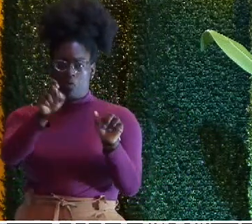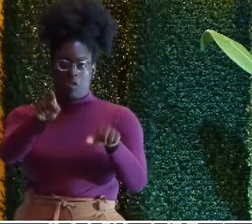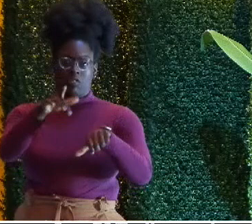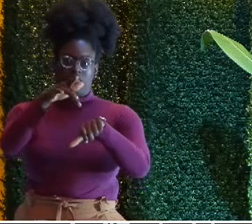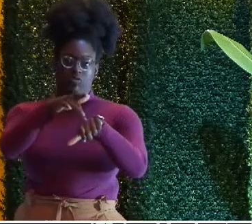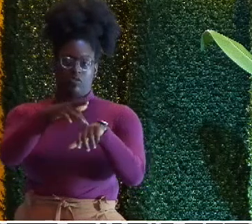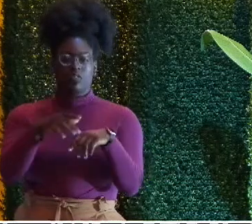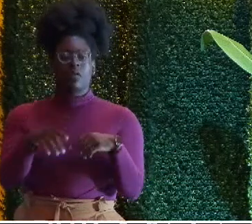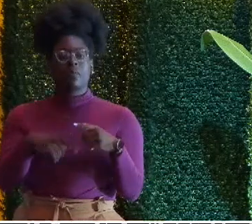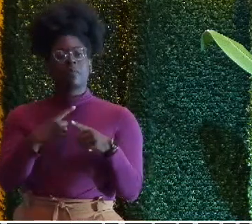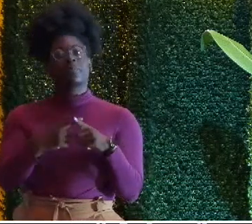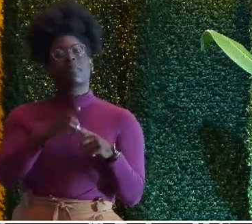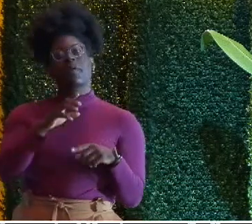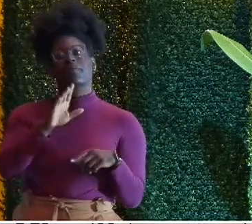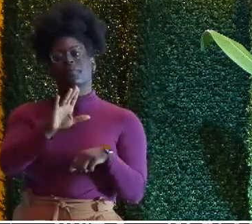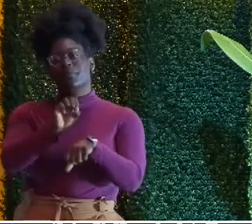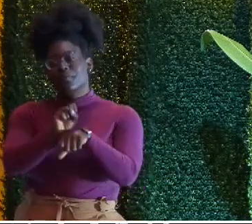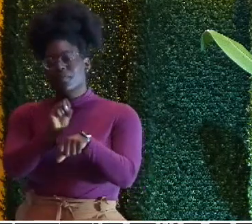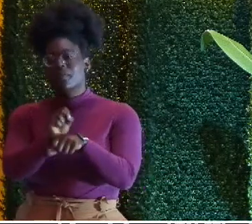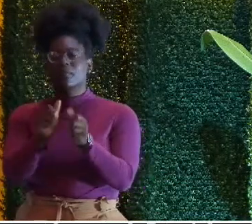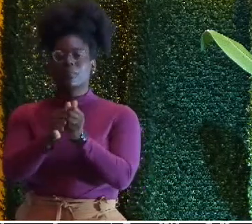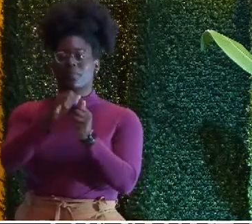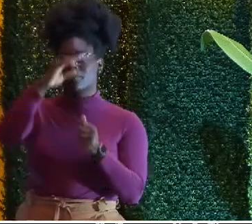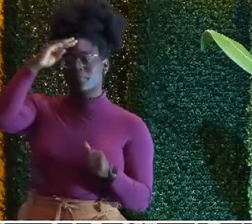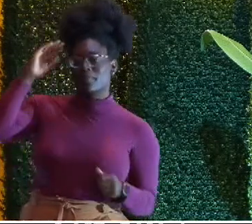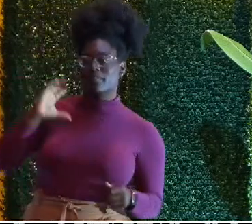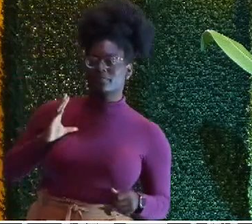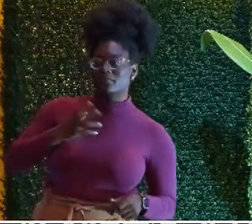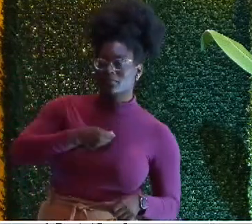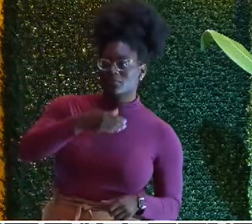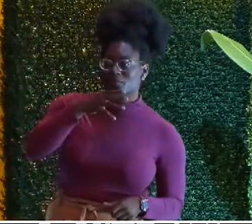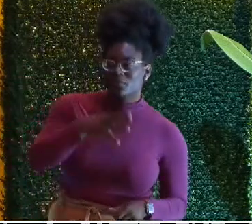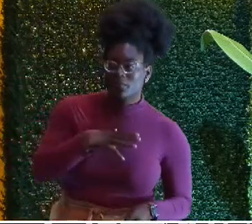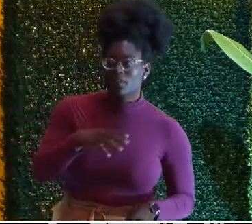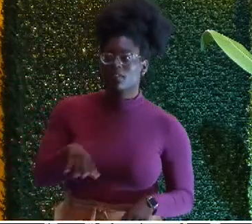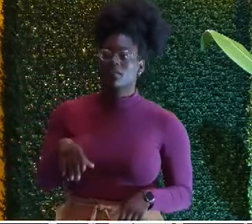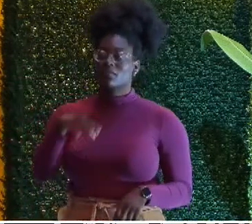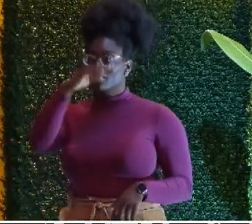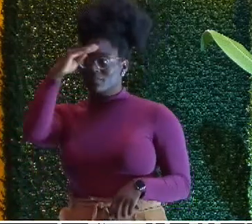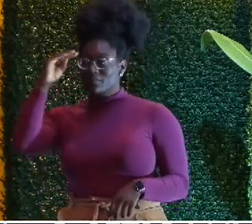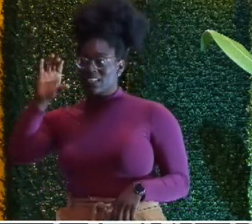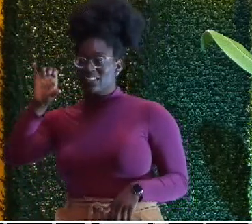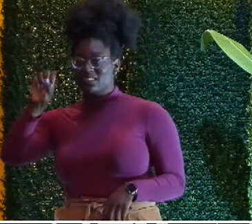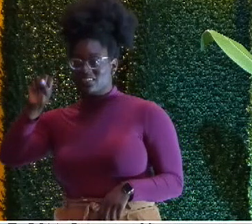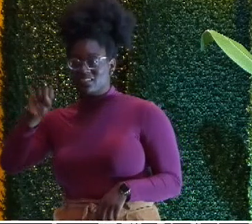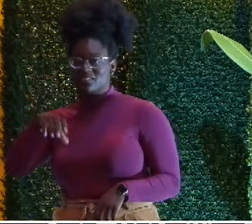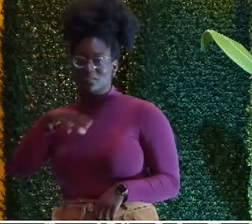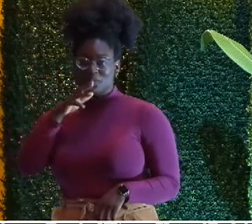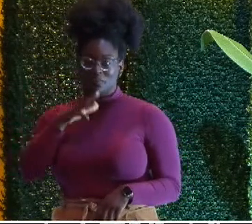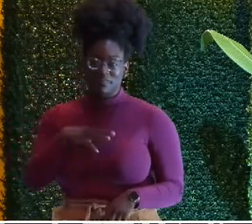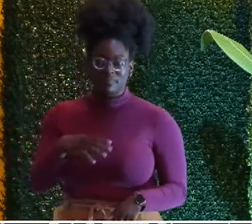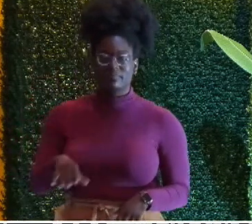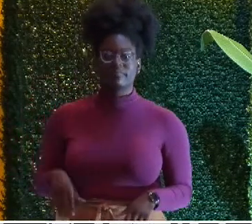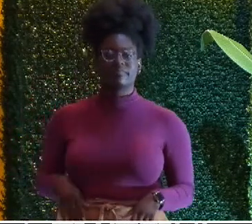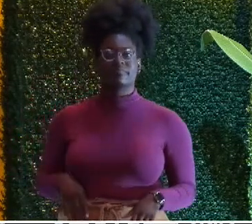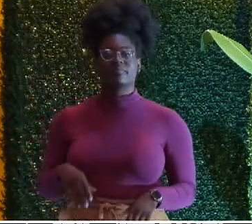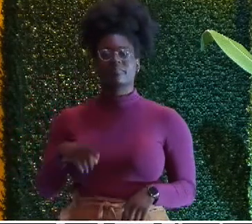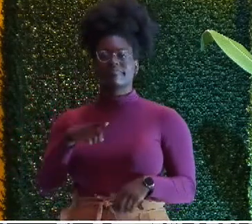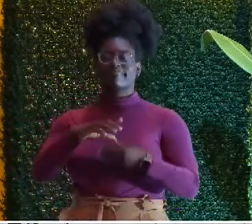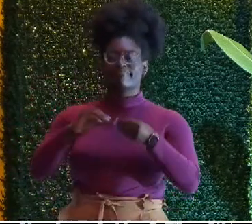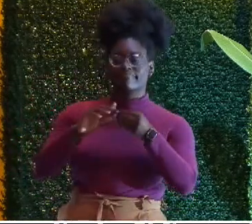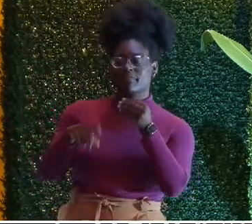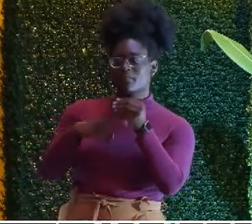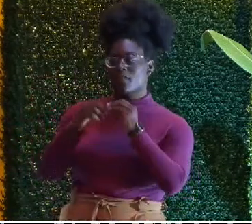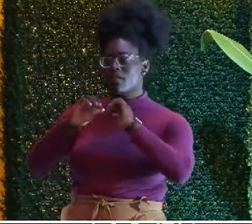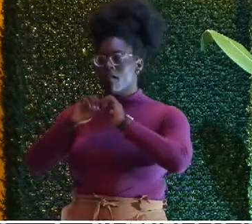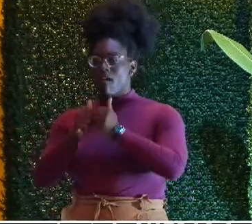women, black cis women, right? So really building on the ideas you shared about what it means to be a leader, to be accountable, to be